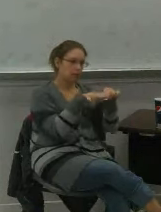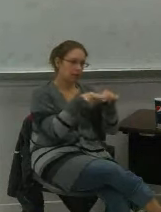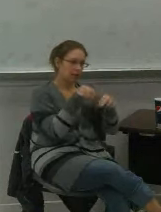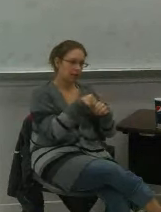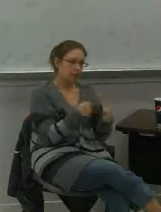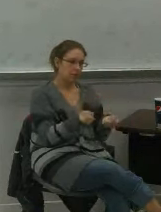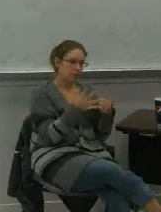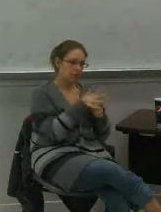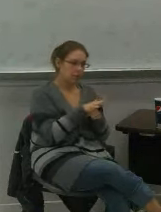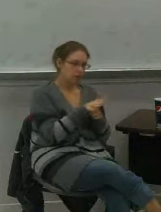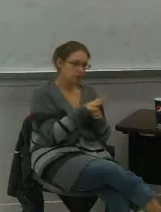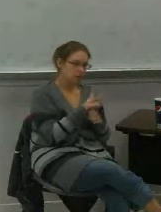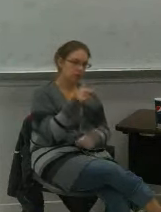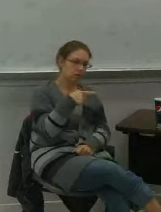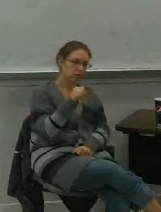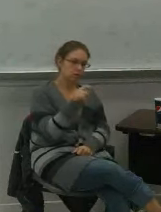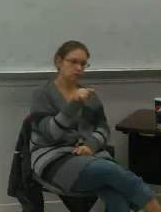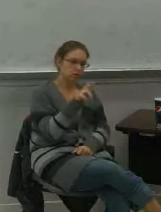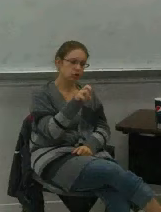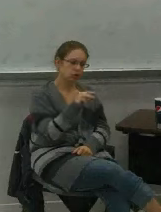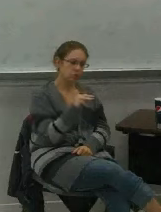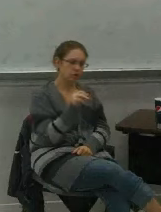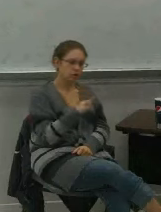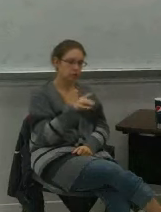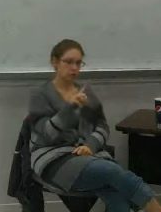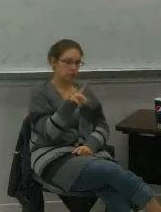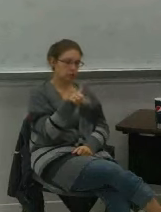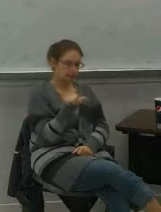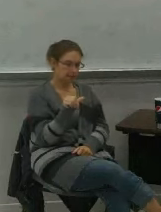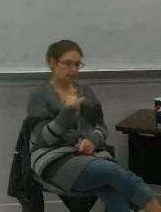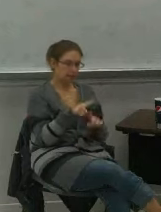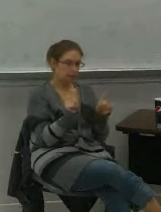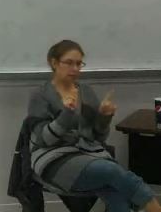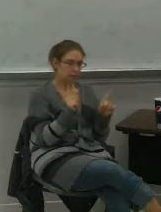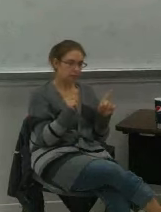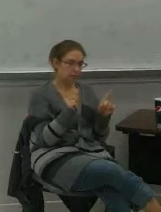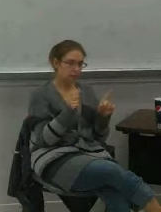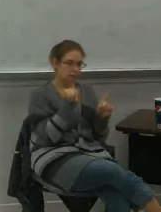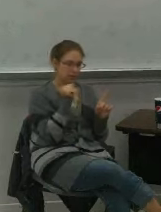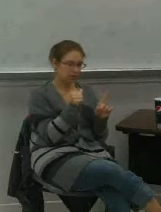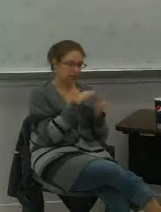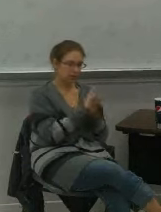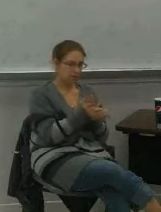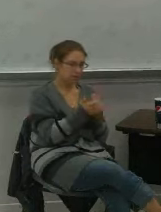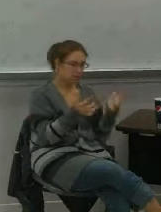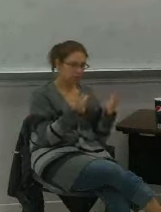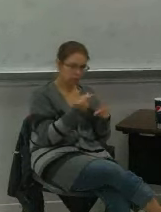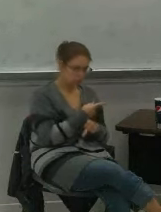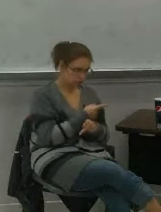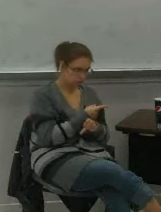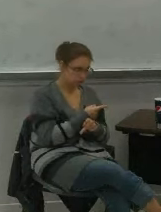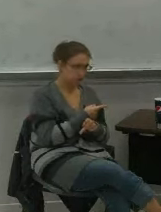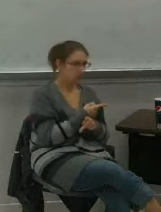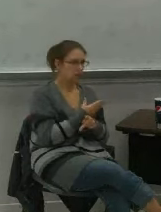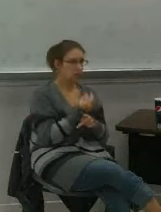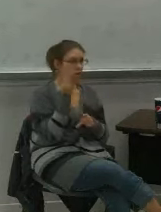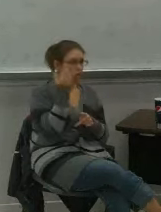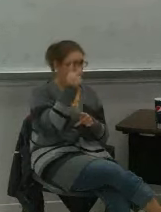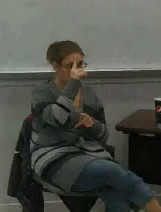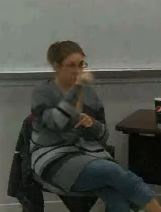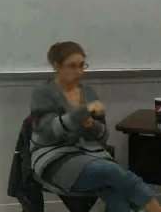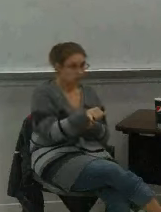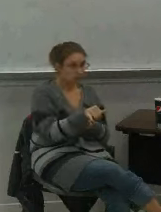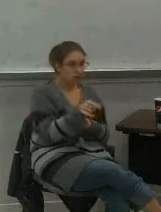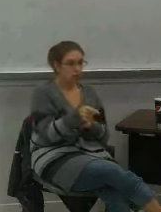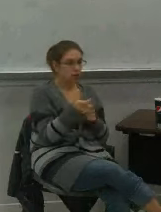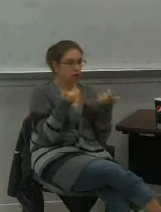many areas upstream of Missoula, but it hasn't gotten much worse. And the reason for that